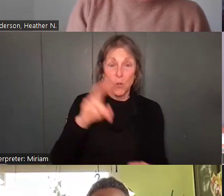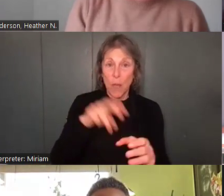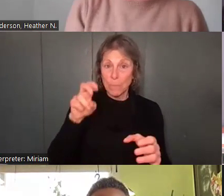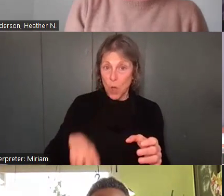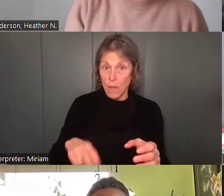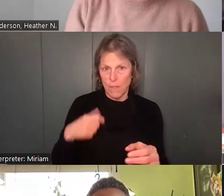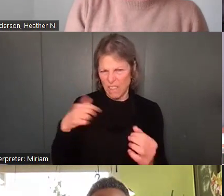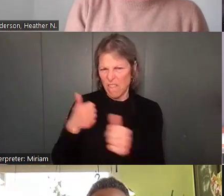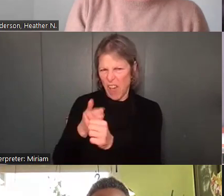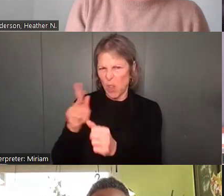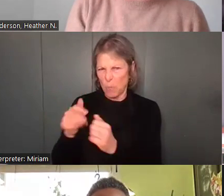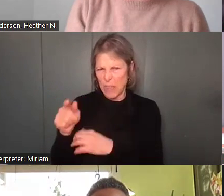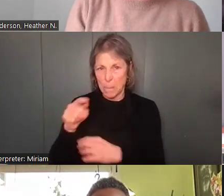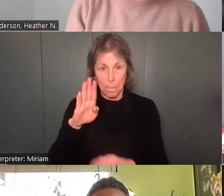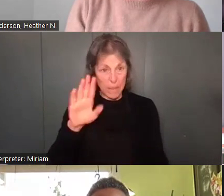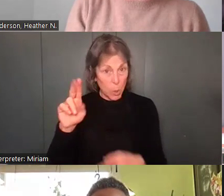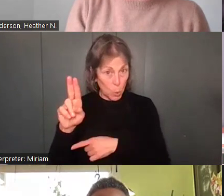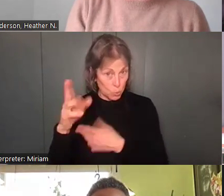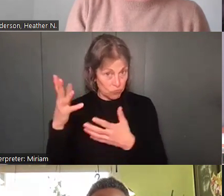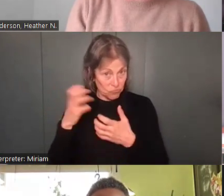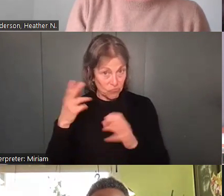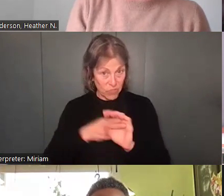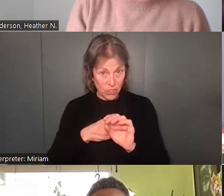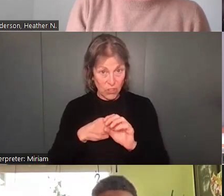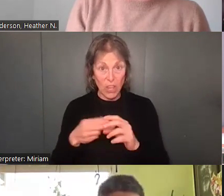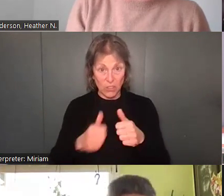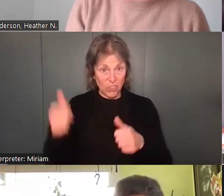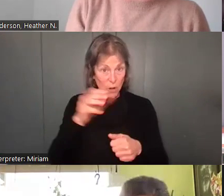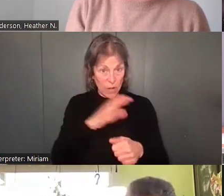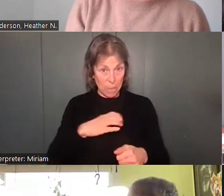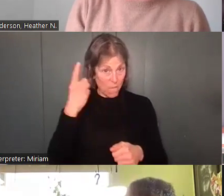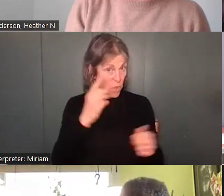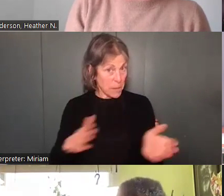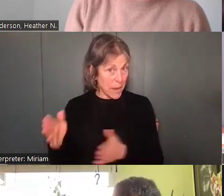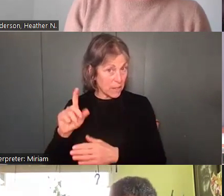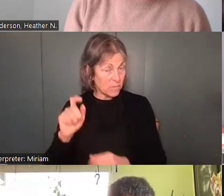with him. And then Blue, did you want to participate on the steering committee for the plan?